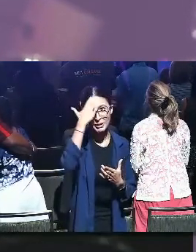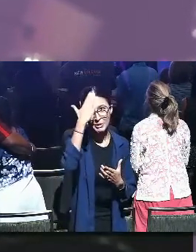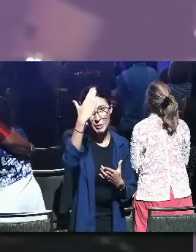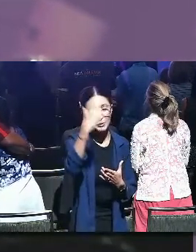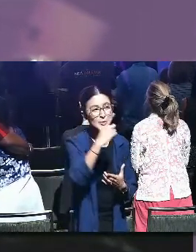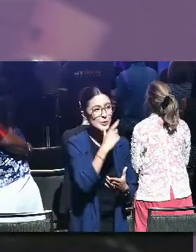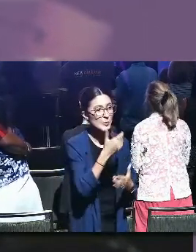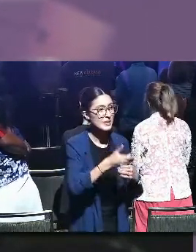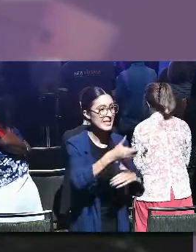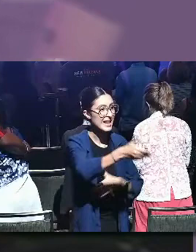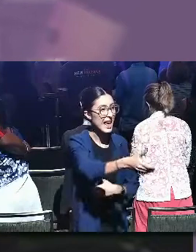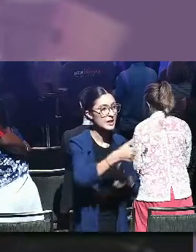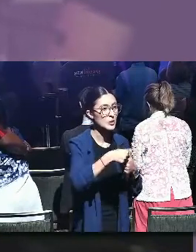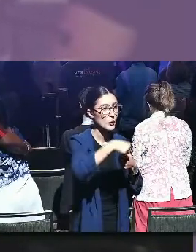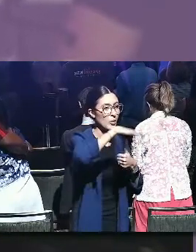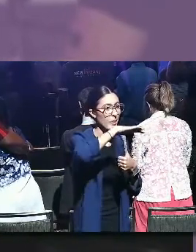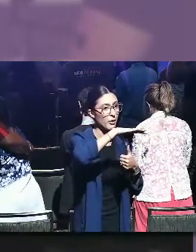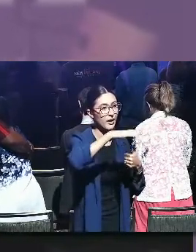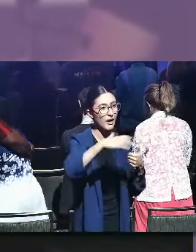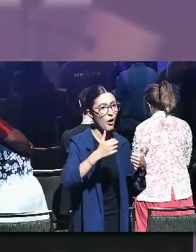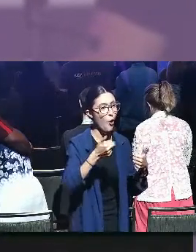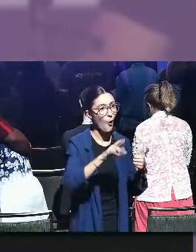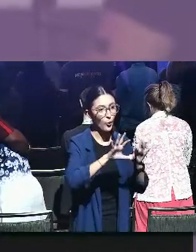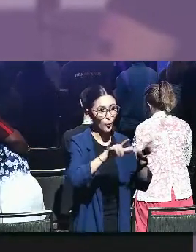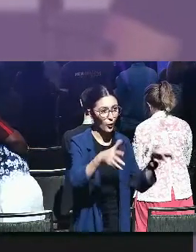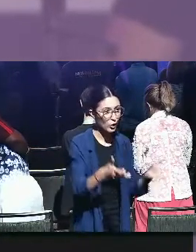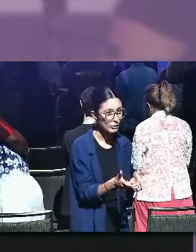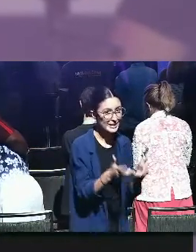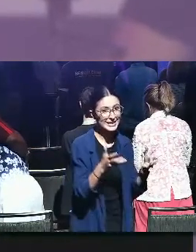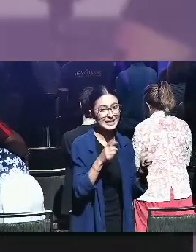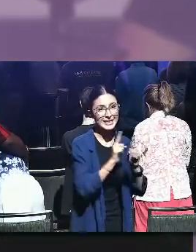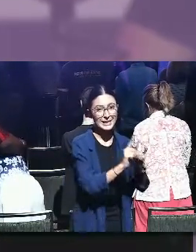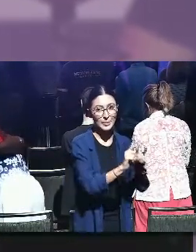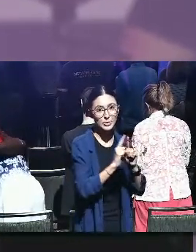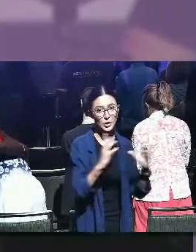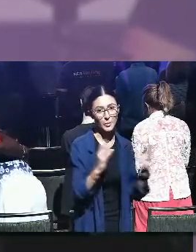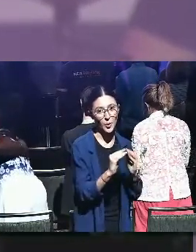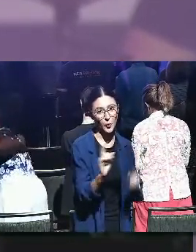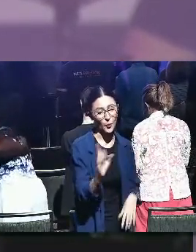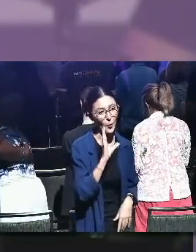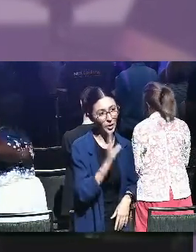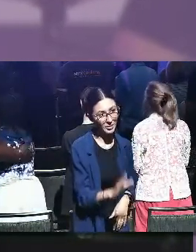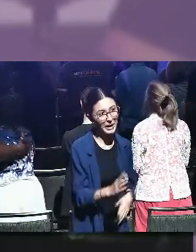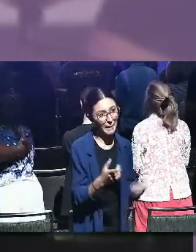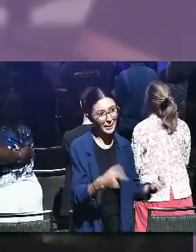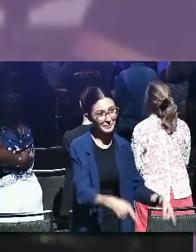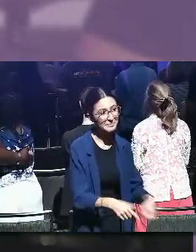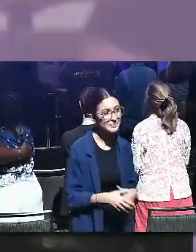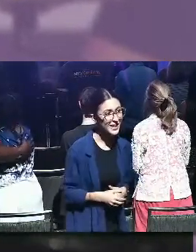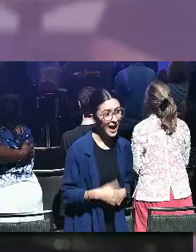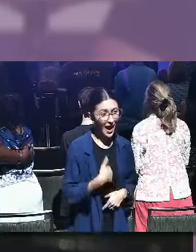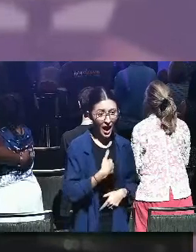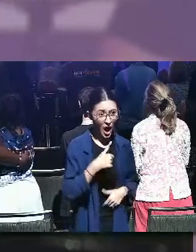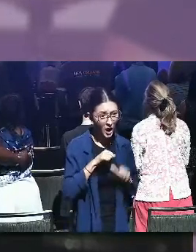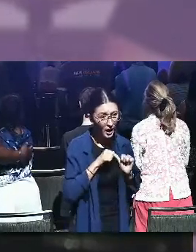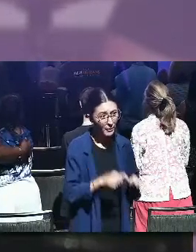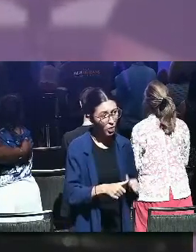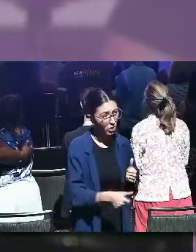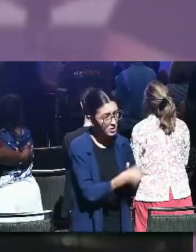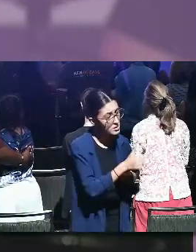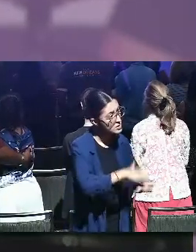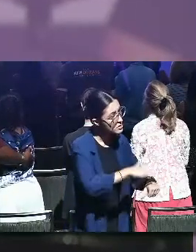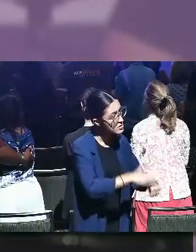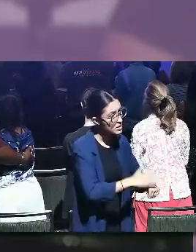North America or World Discipleship Summit will be. I kept threatening church leaders that if somebody doesn't get